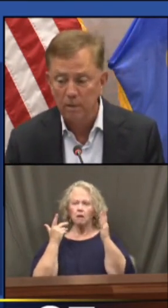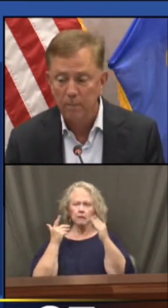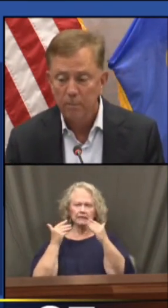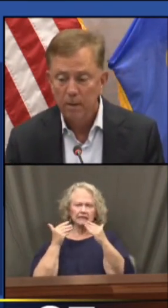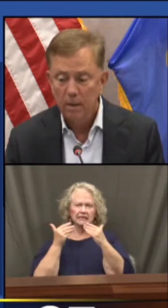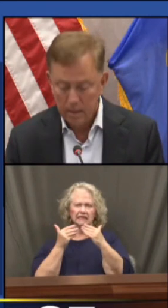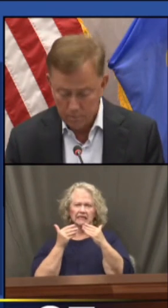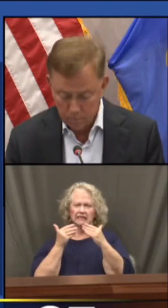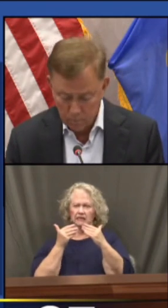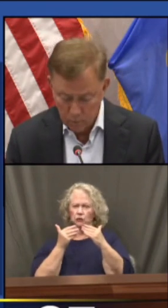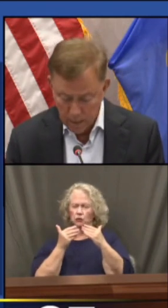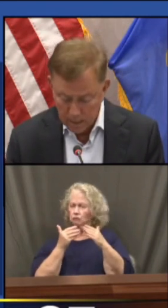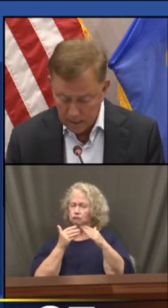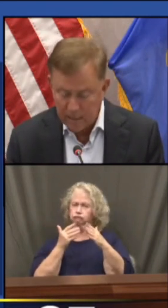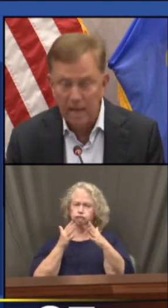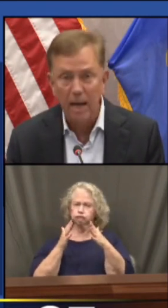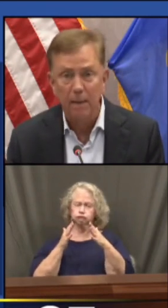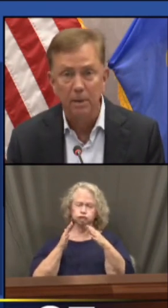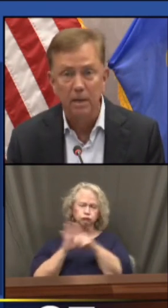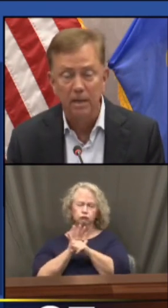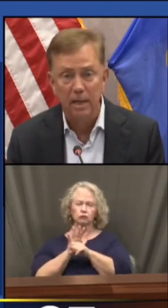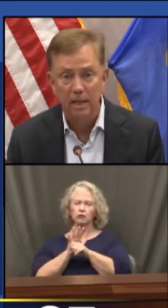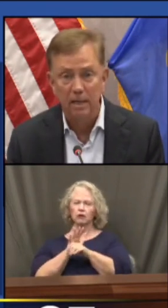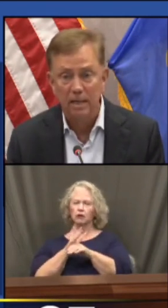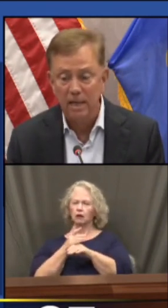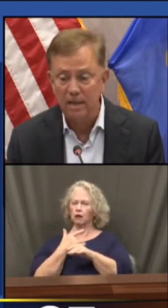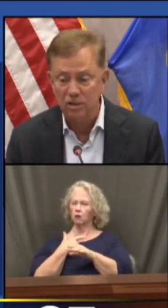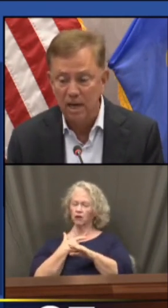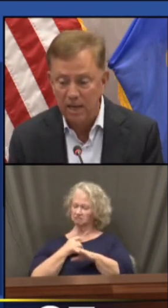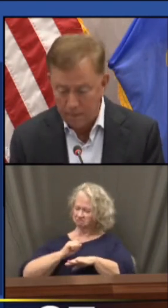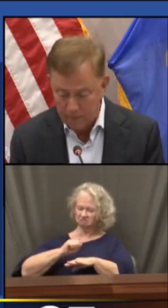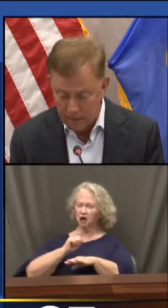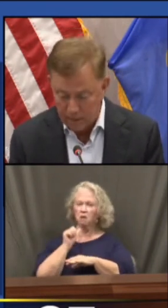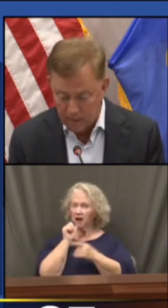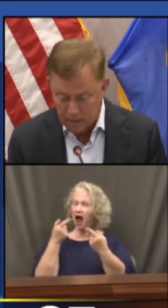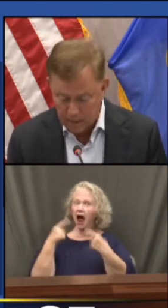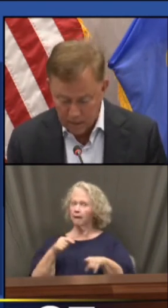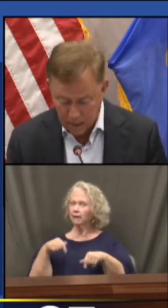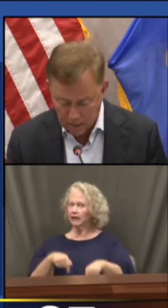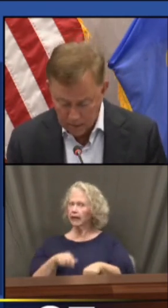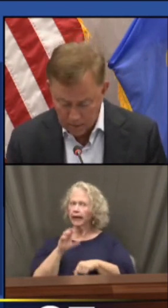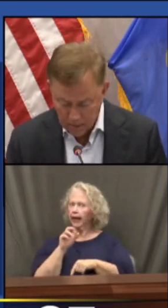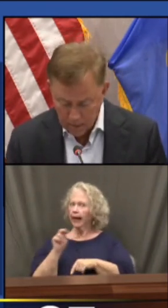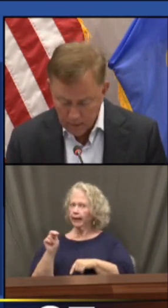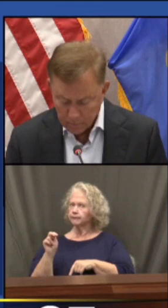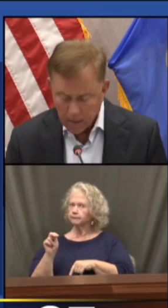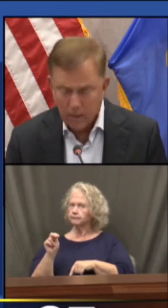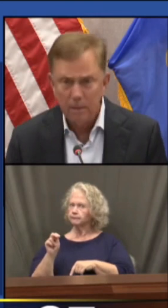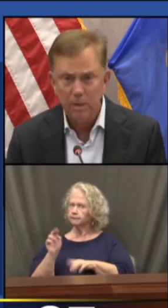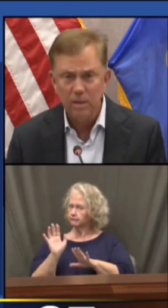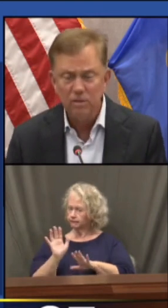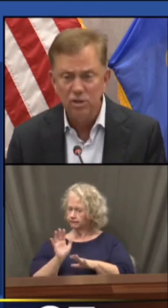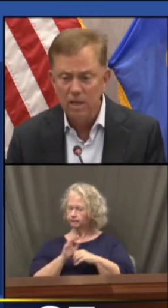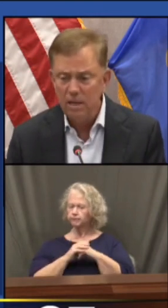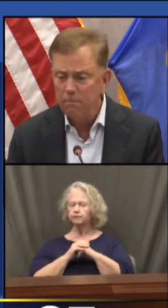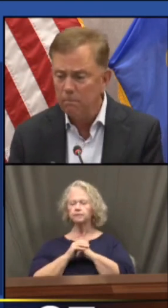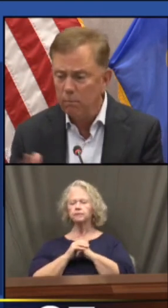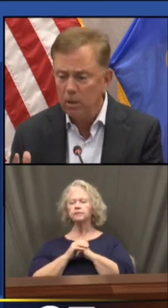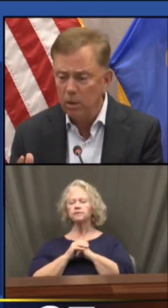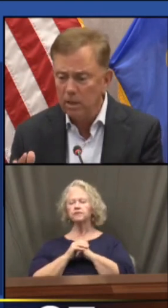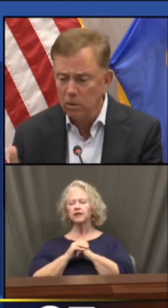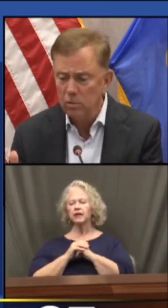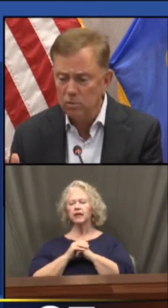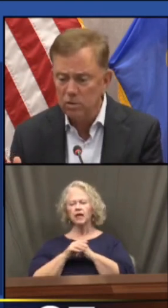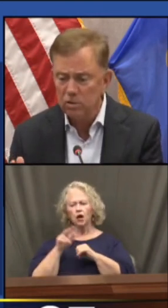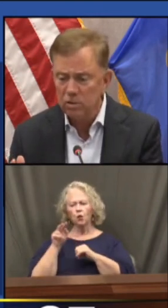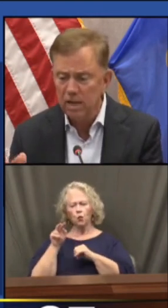overwhelmed. We're not going to let that happen in Connecticut, and that is not happening in Connecticut. You can see when